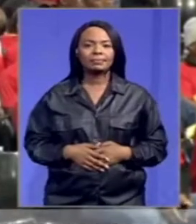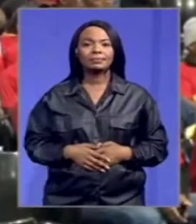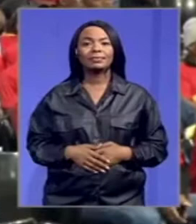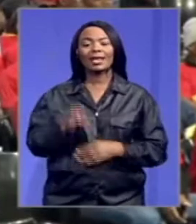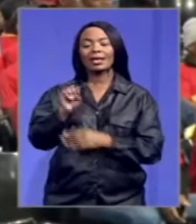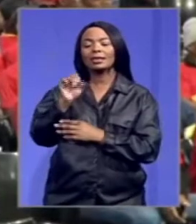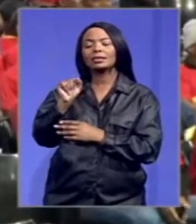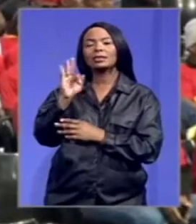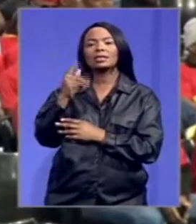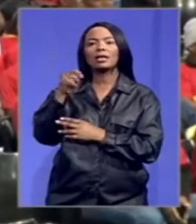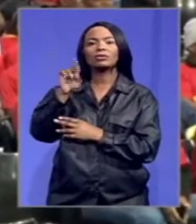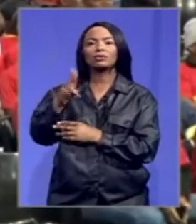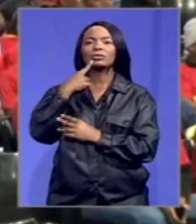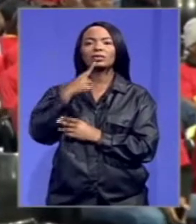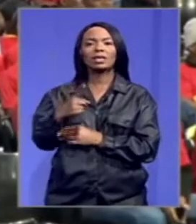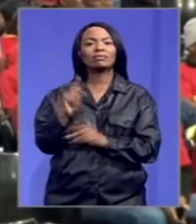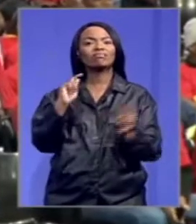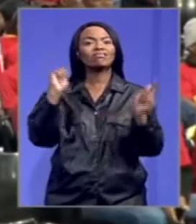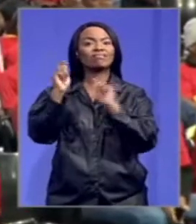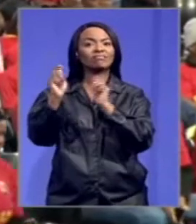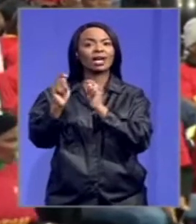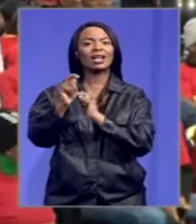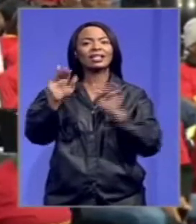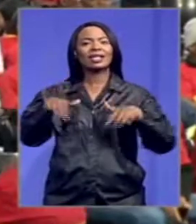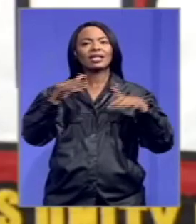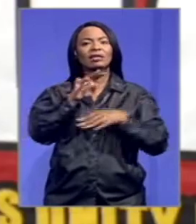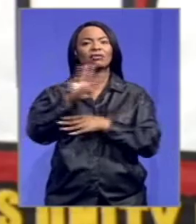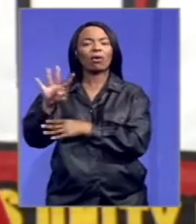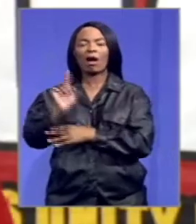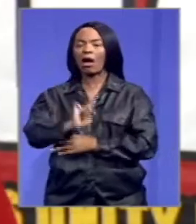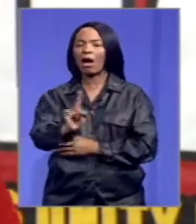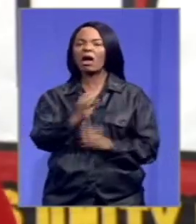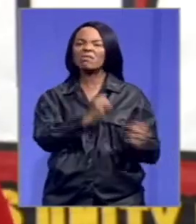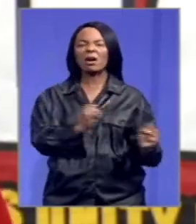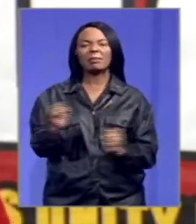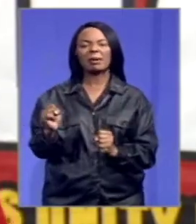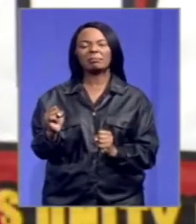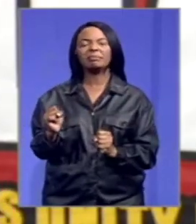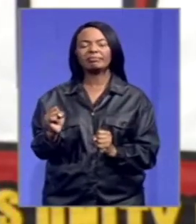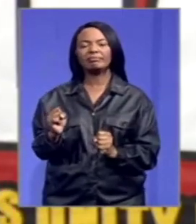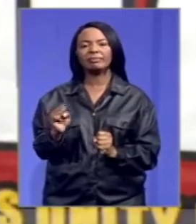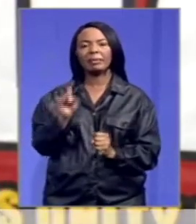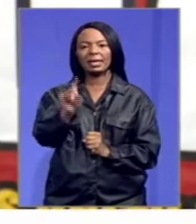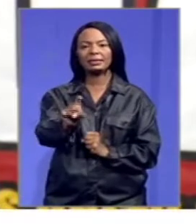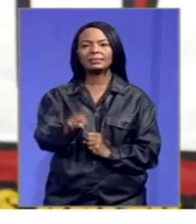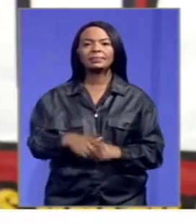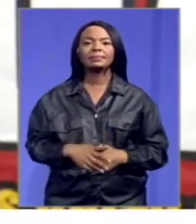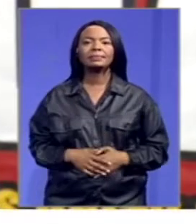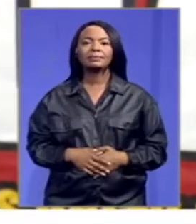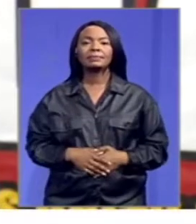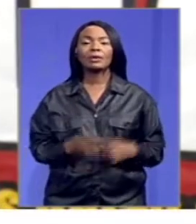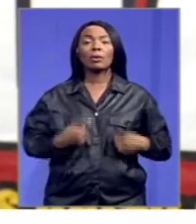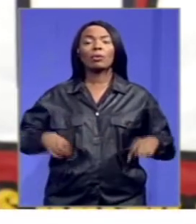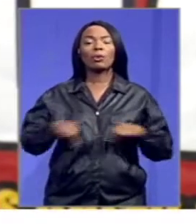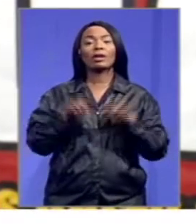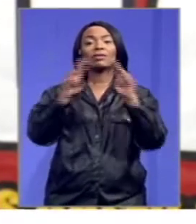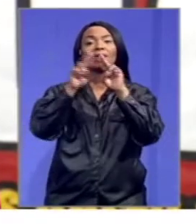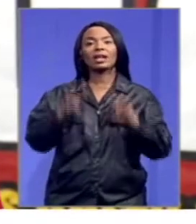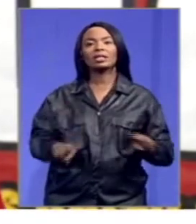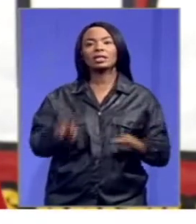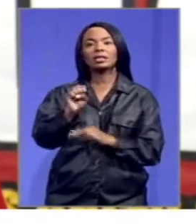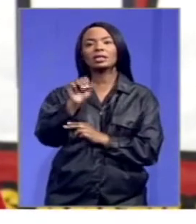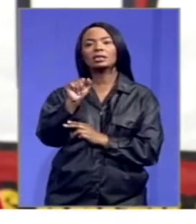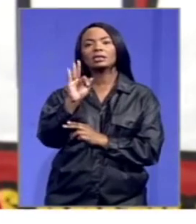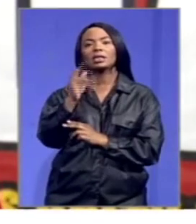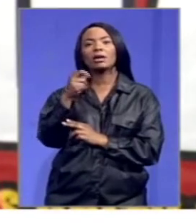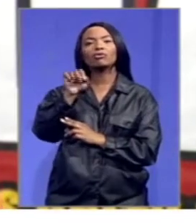basebetsi ba se ke ba fetola diphihlello tsa 1994. Re le basebetsi ba federation ya SAFTU re dumela